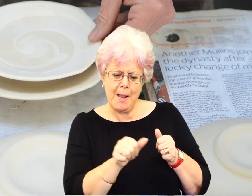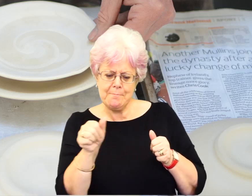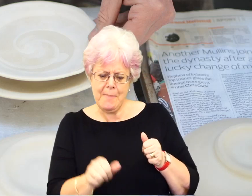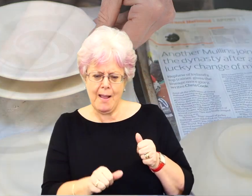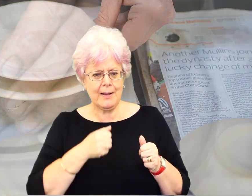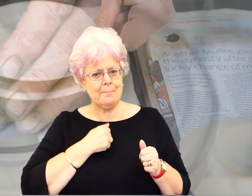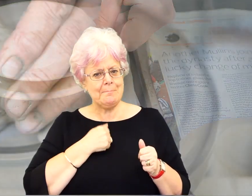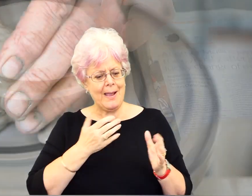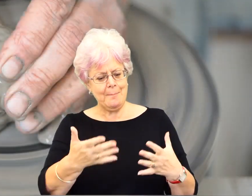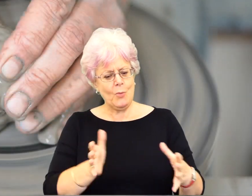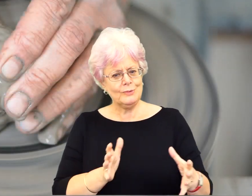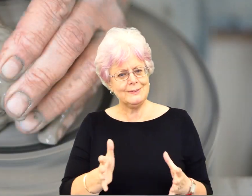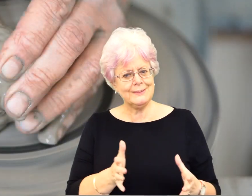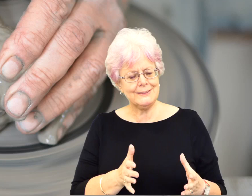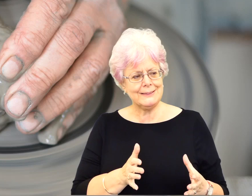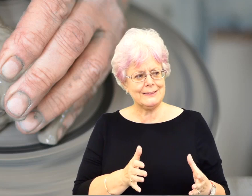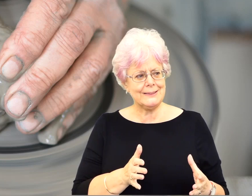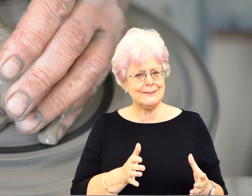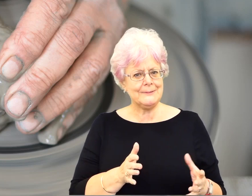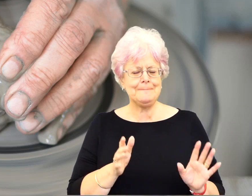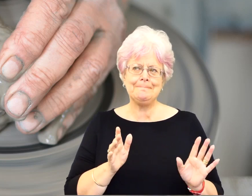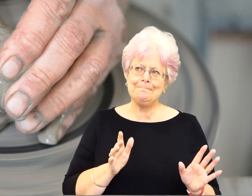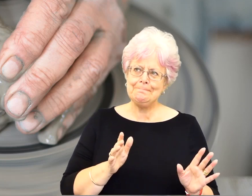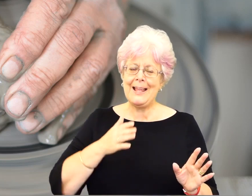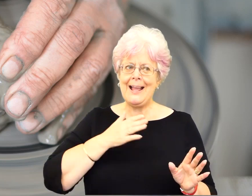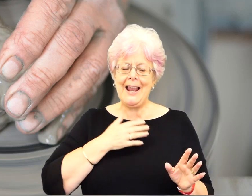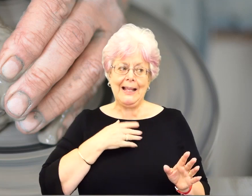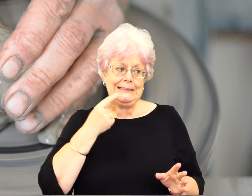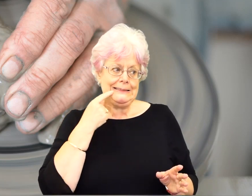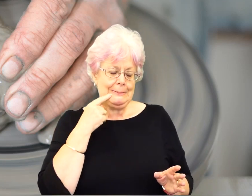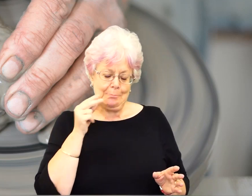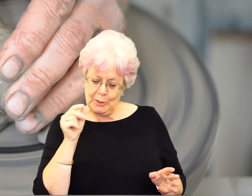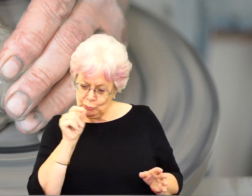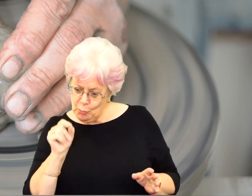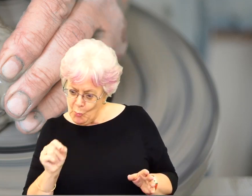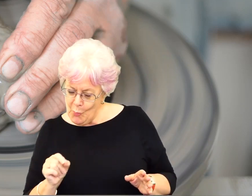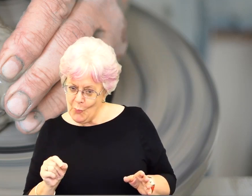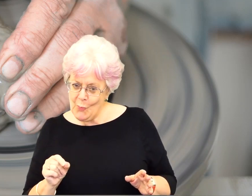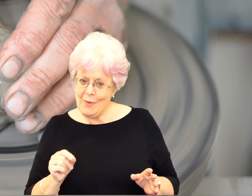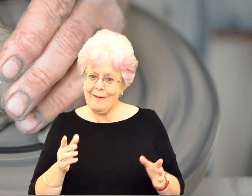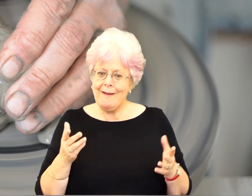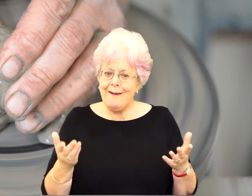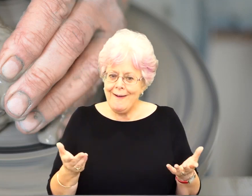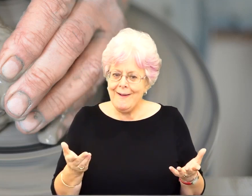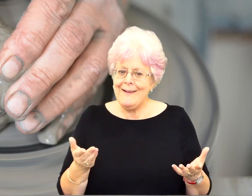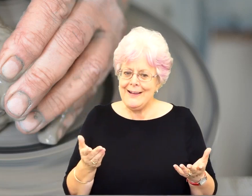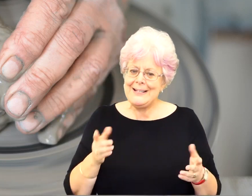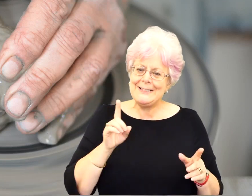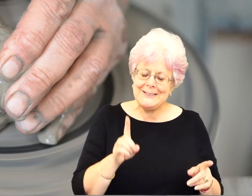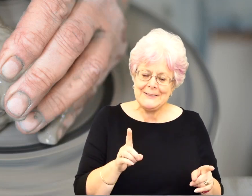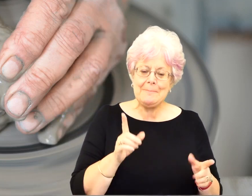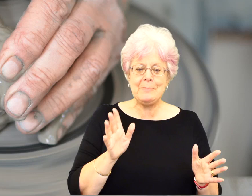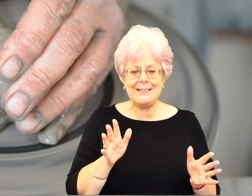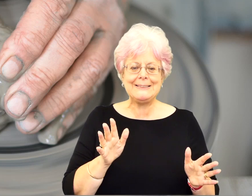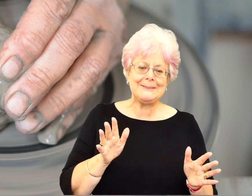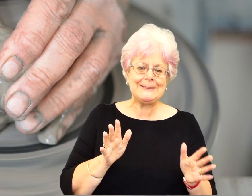I'll get braver. I like to make very simple drawings, so I started to do small drawings on tiles. I can just about allow that.